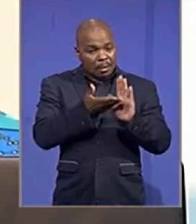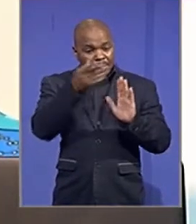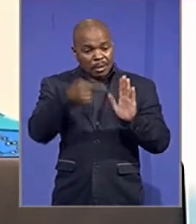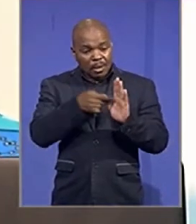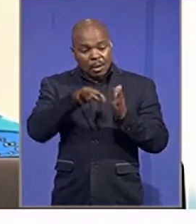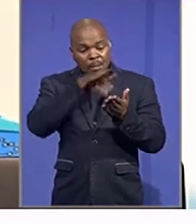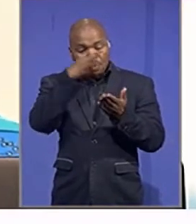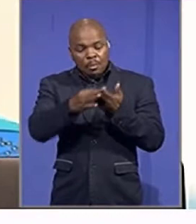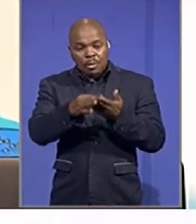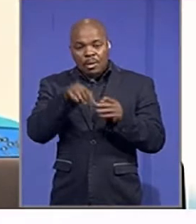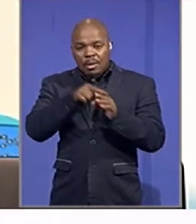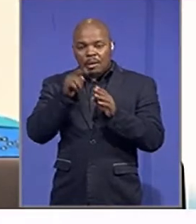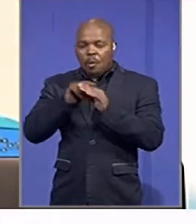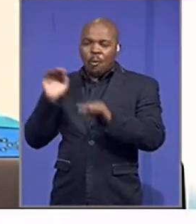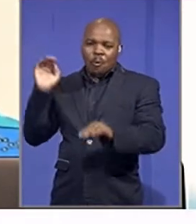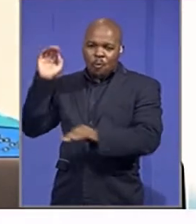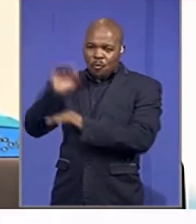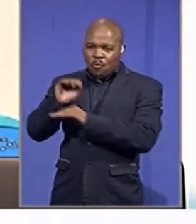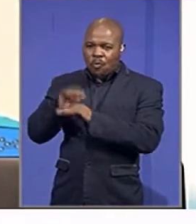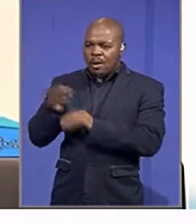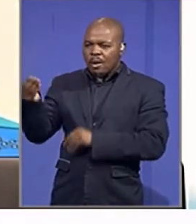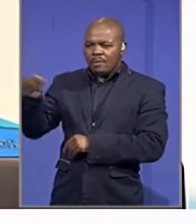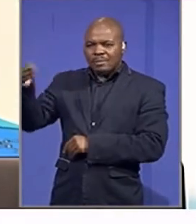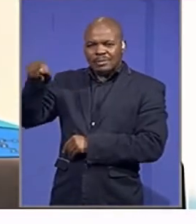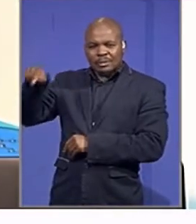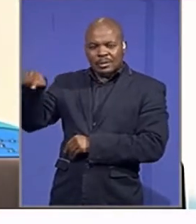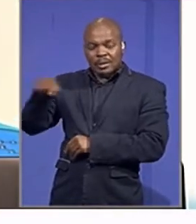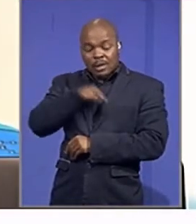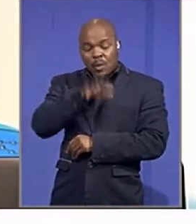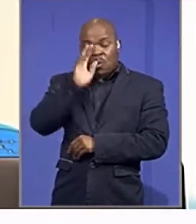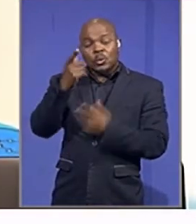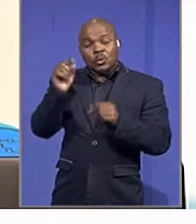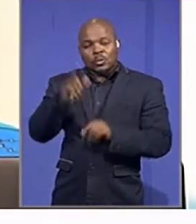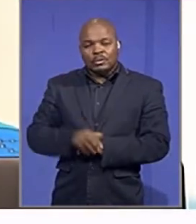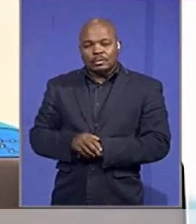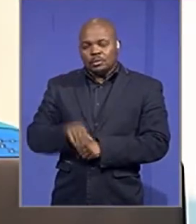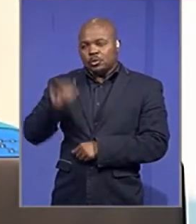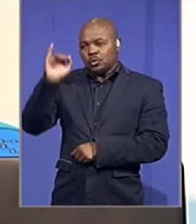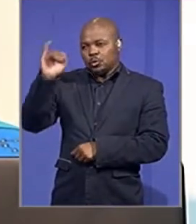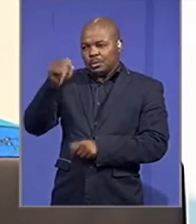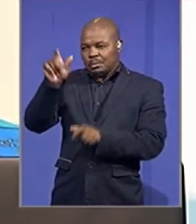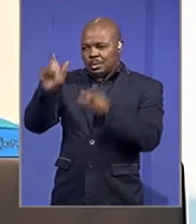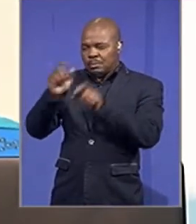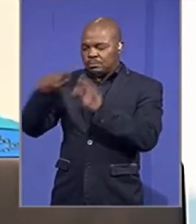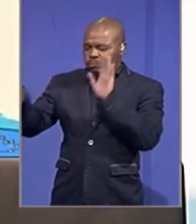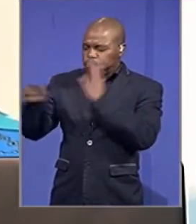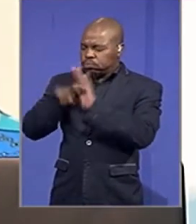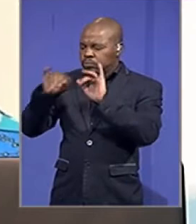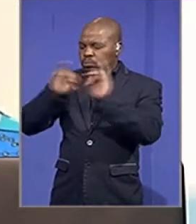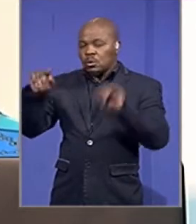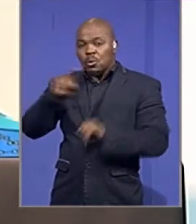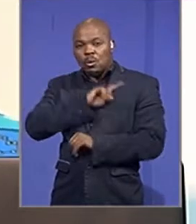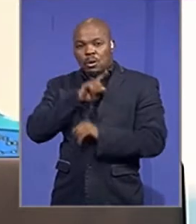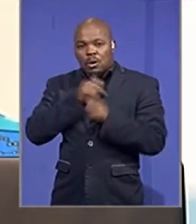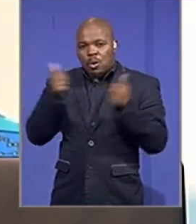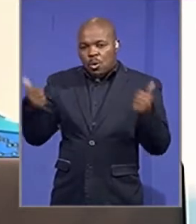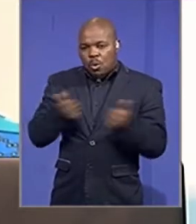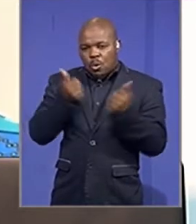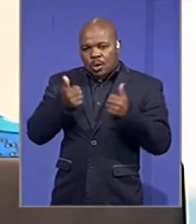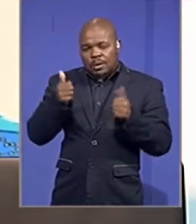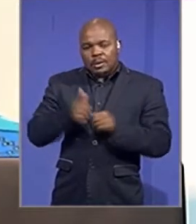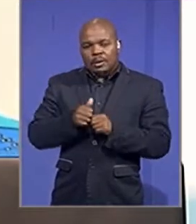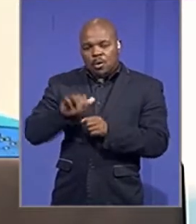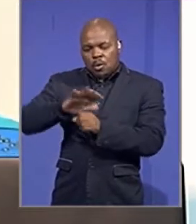current inflation rate, would have a devastating impact on the citizens of Johannesburg, already impacted by the